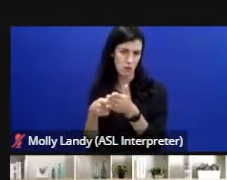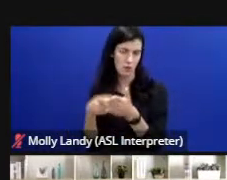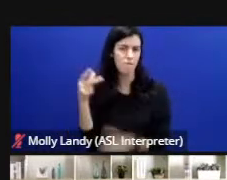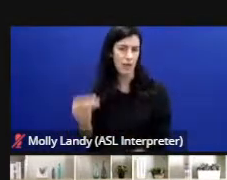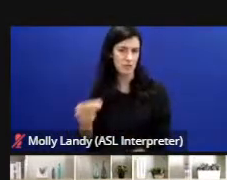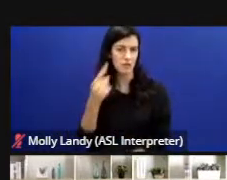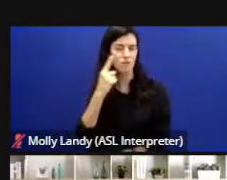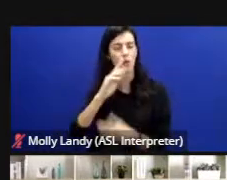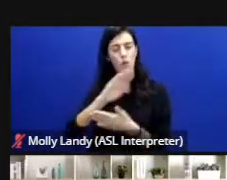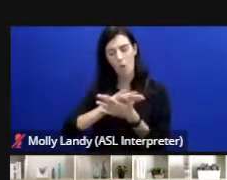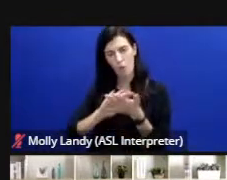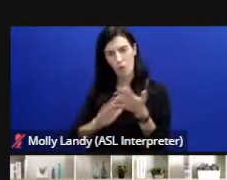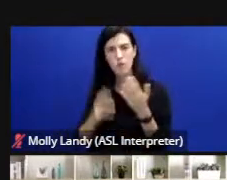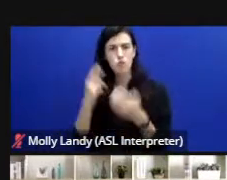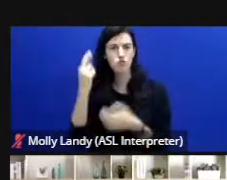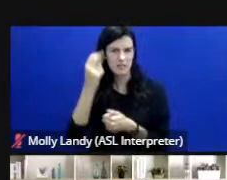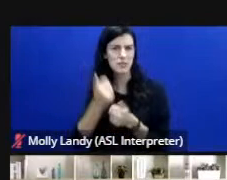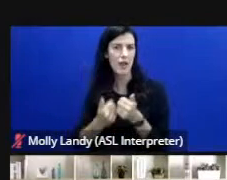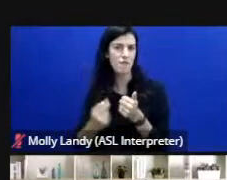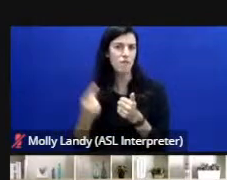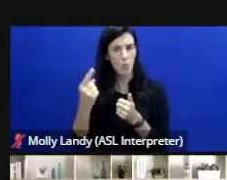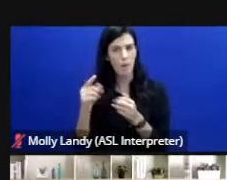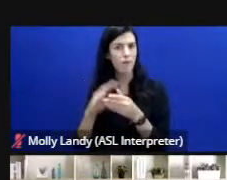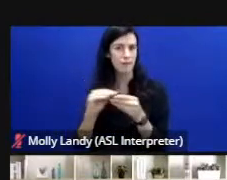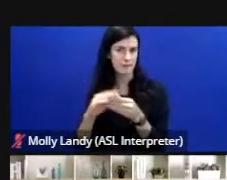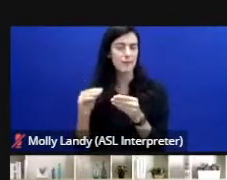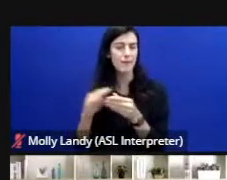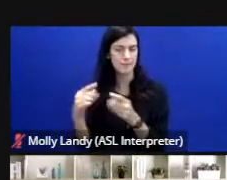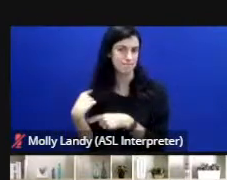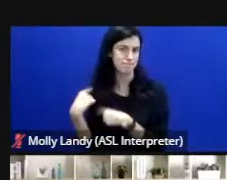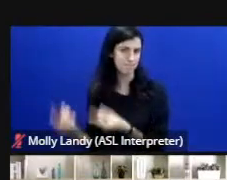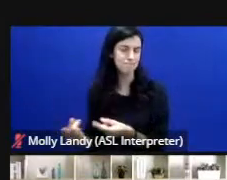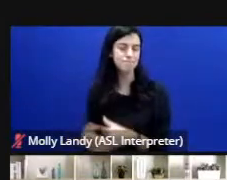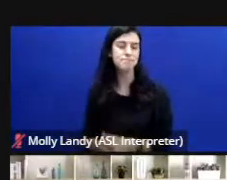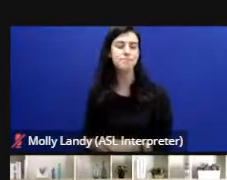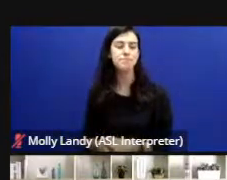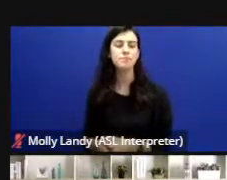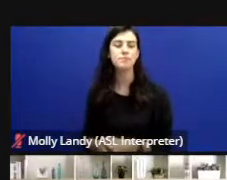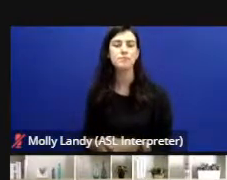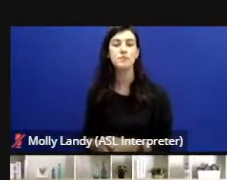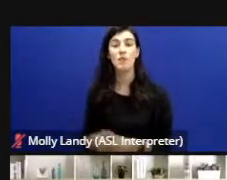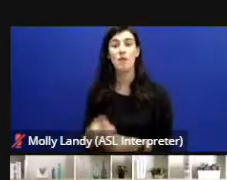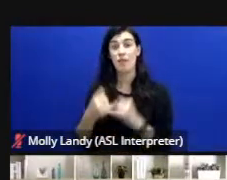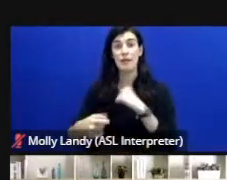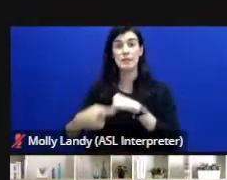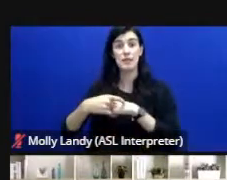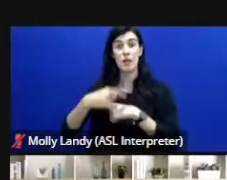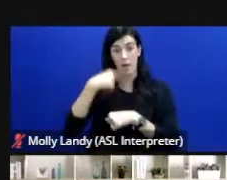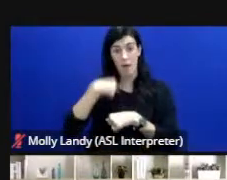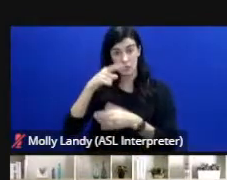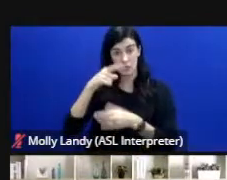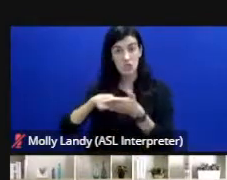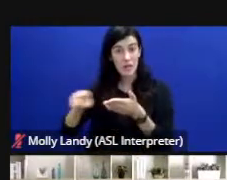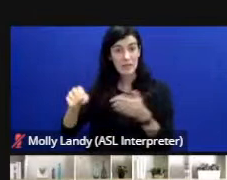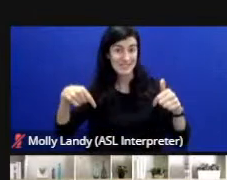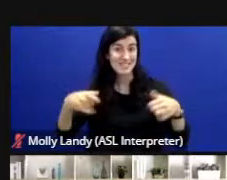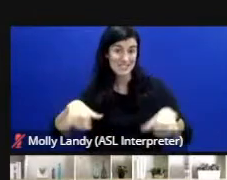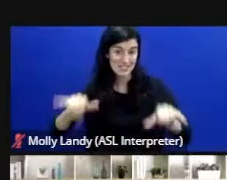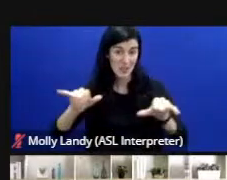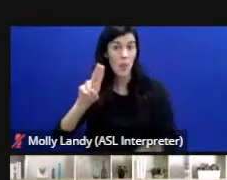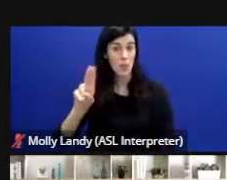all of the reasons that everyone who's opposed to it have mentioned. Last I checked, this was still the United States of